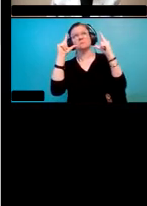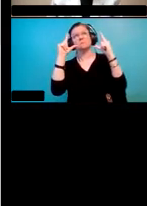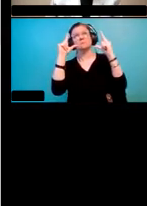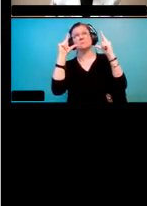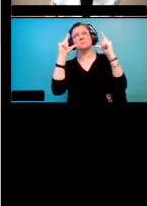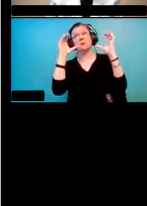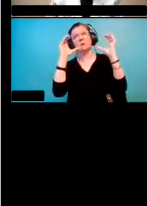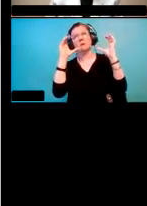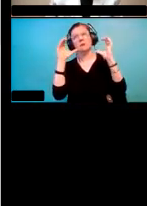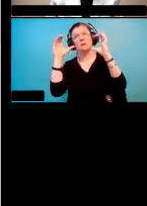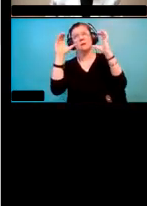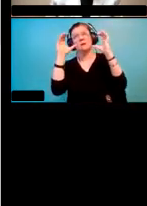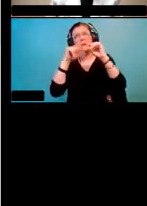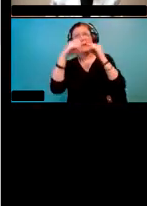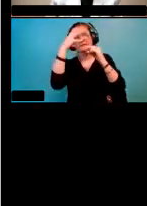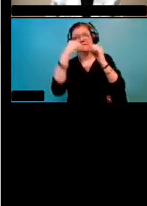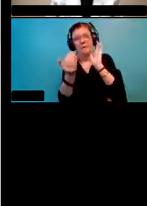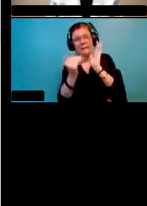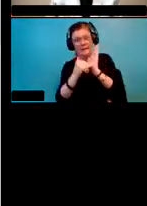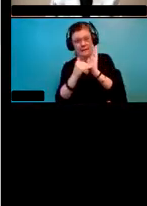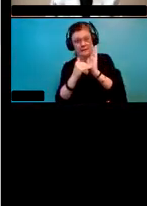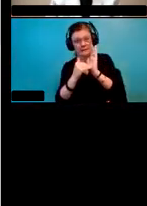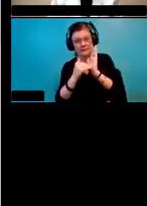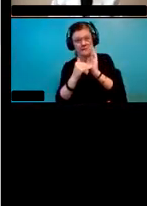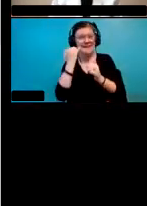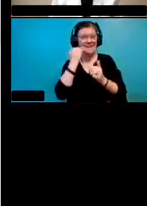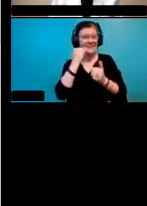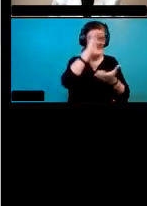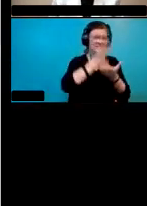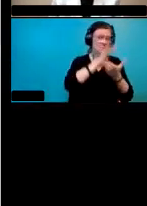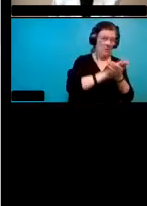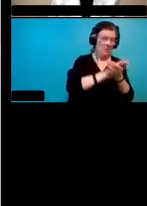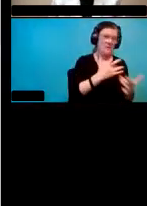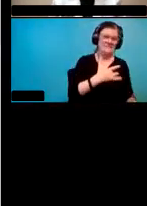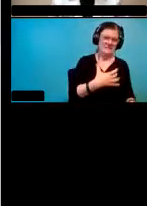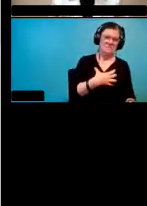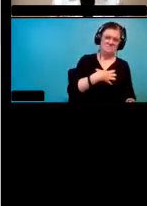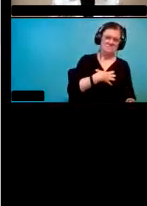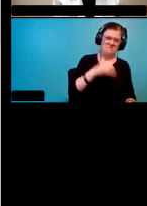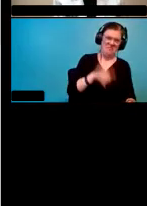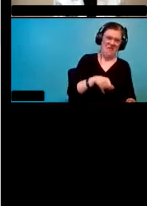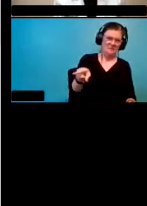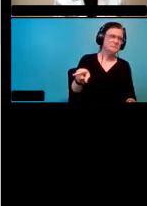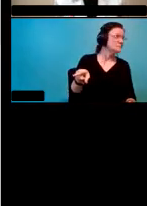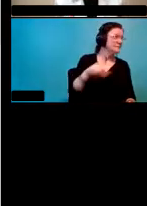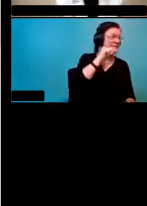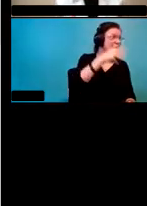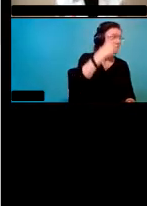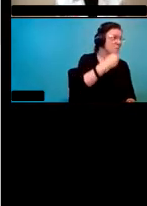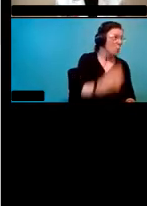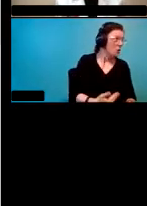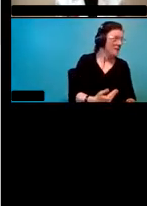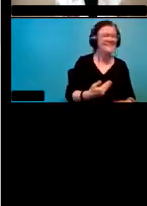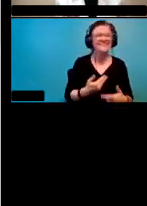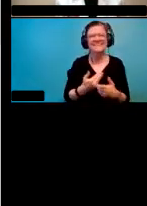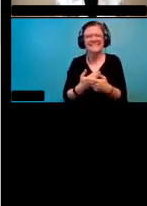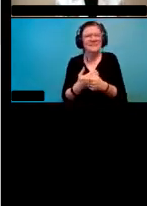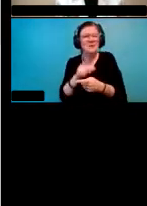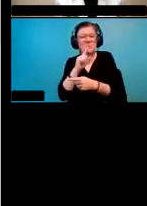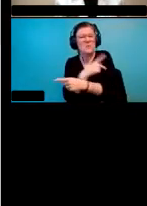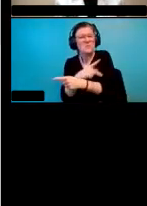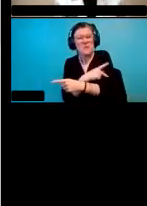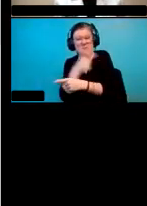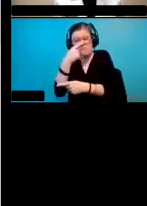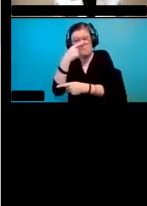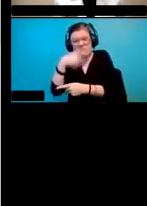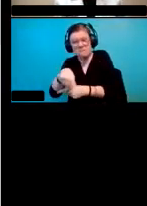to sleep. If it's a problem for their spouse, it's usually that REM sleep disorder. So it doesn't really bother the patient a